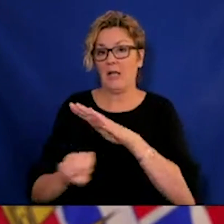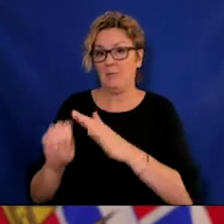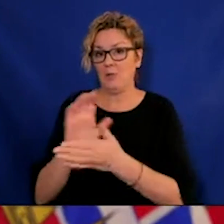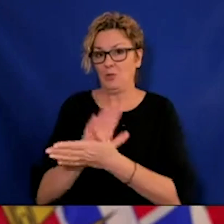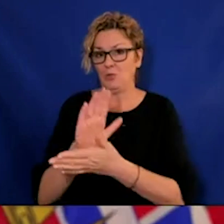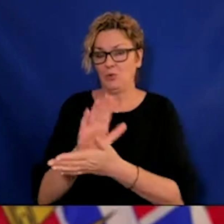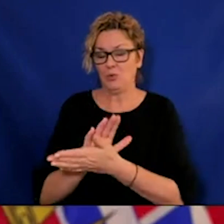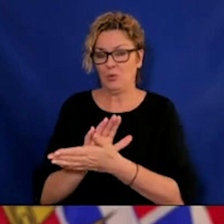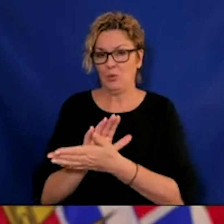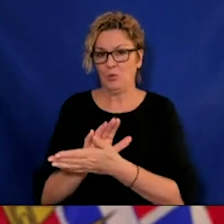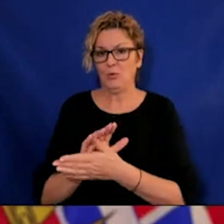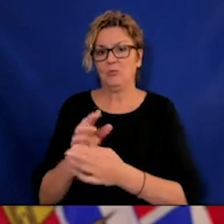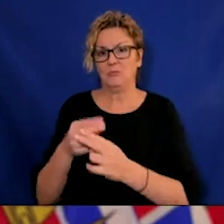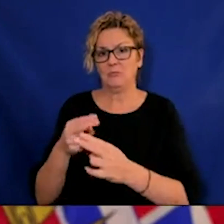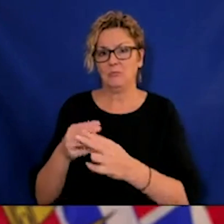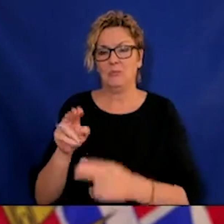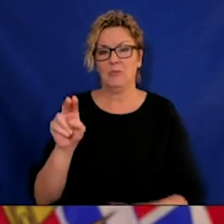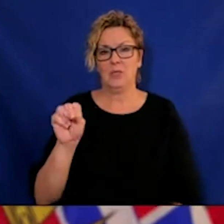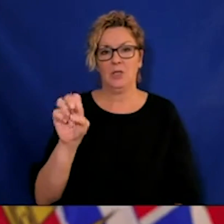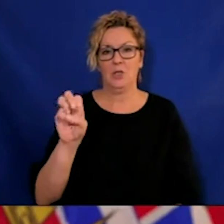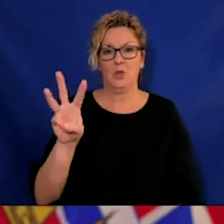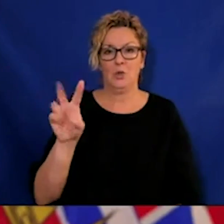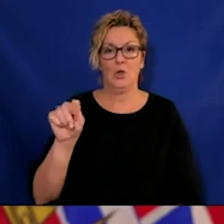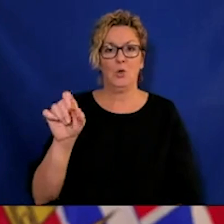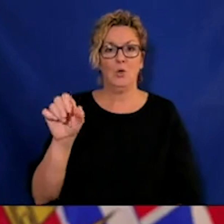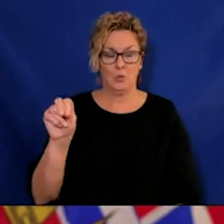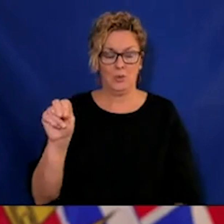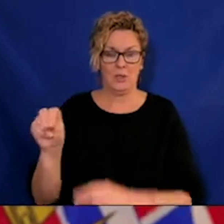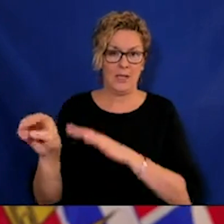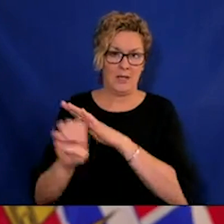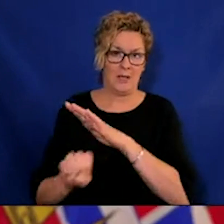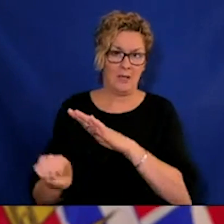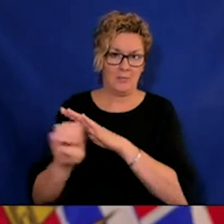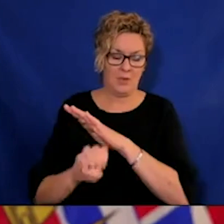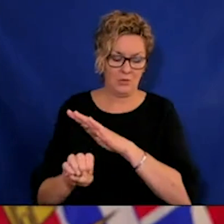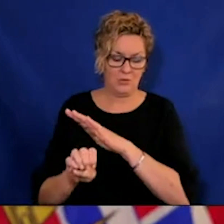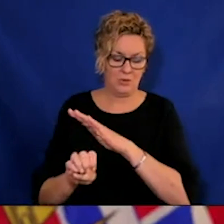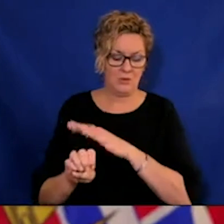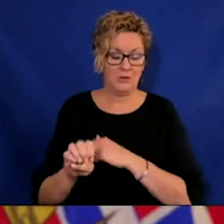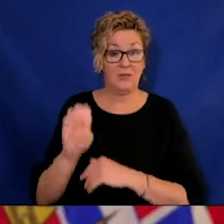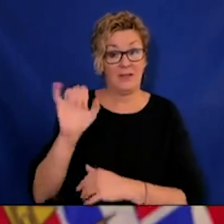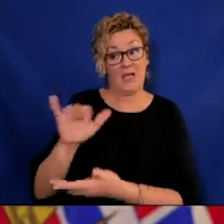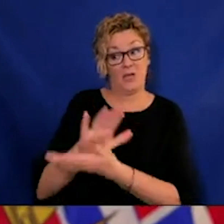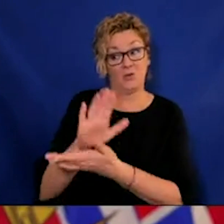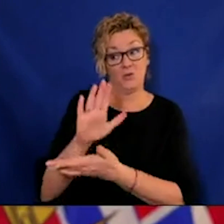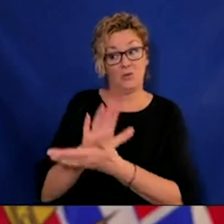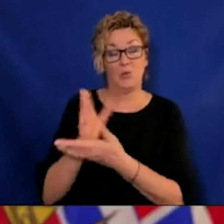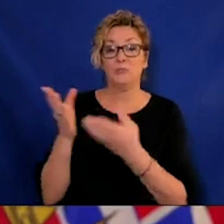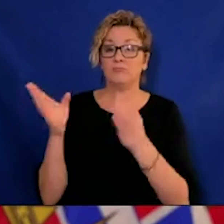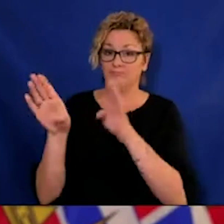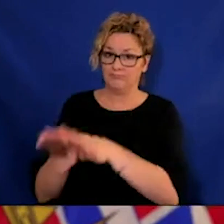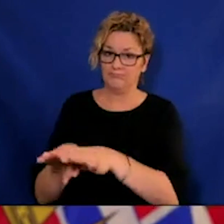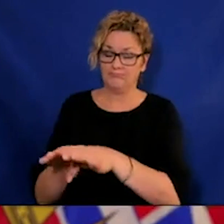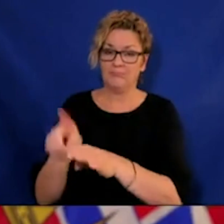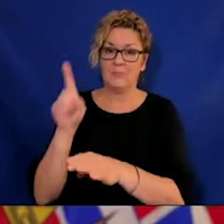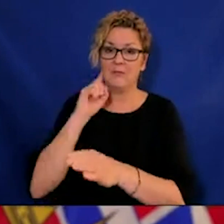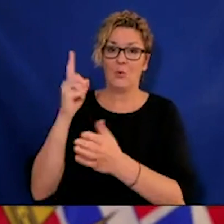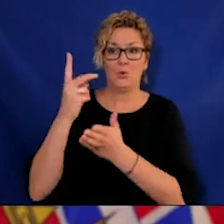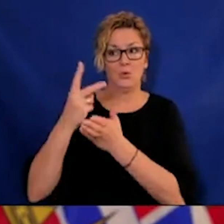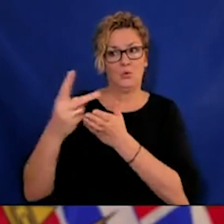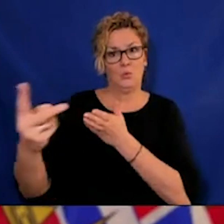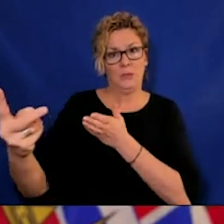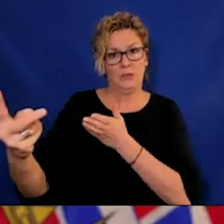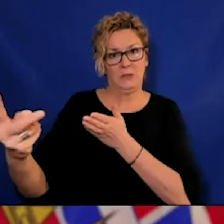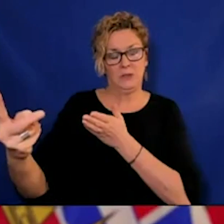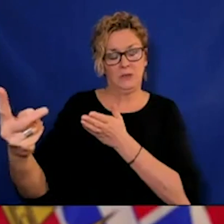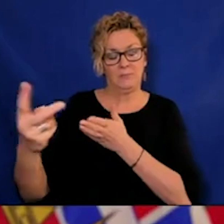been closed for the next 2 weeks, where students and staff are self-isolating.